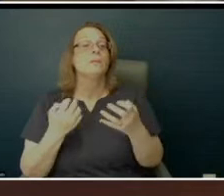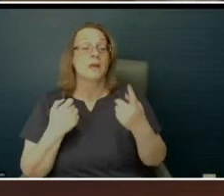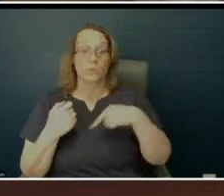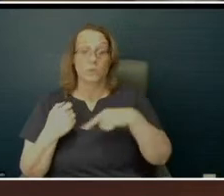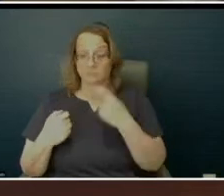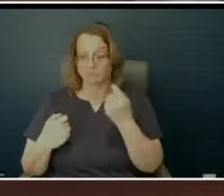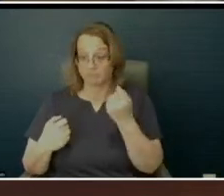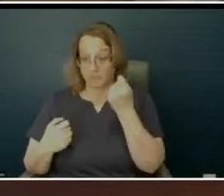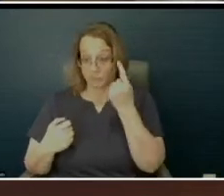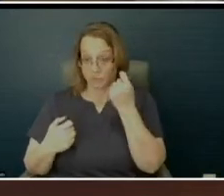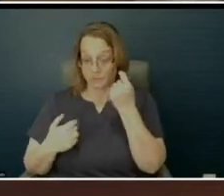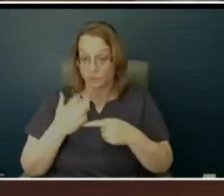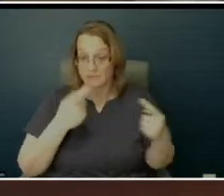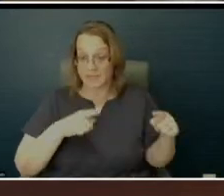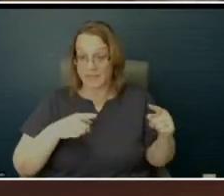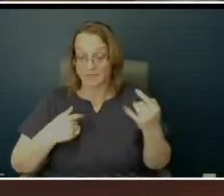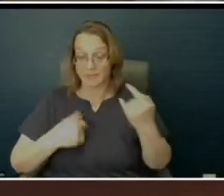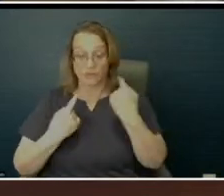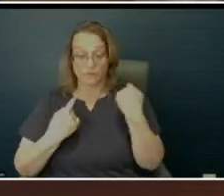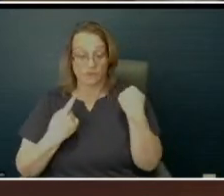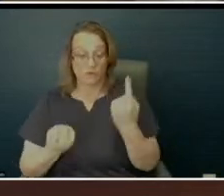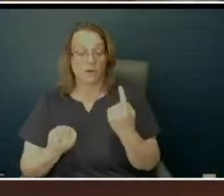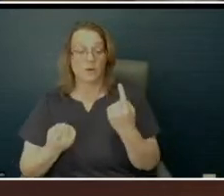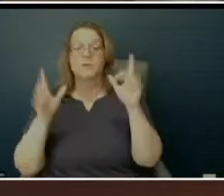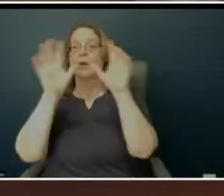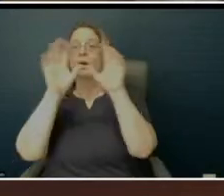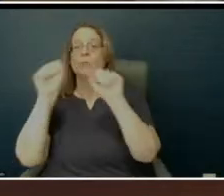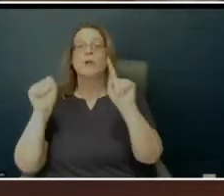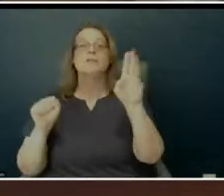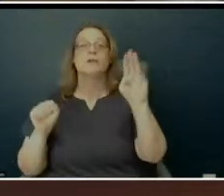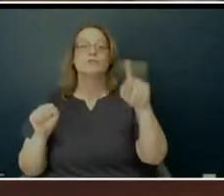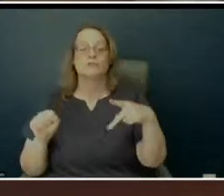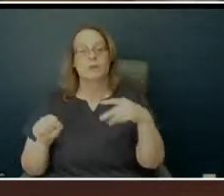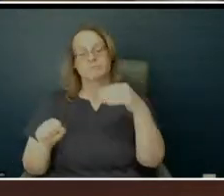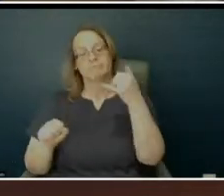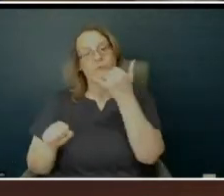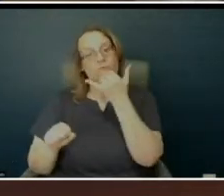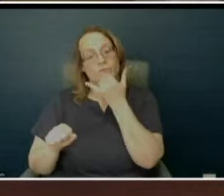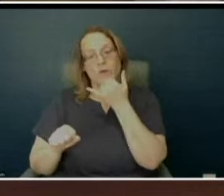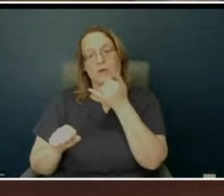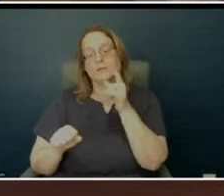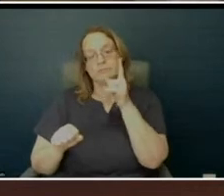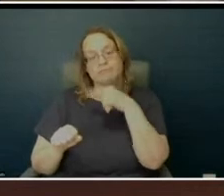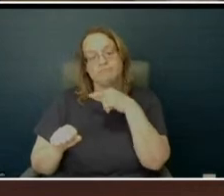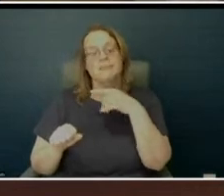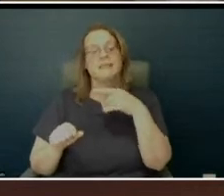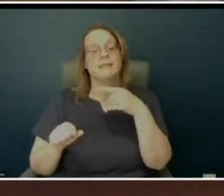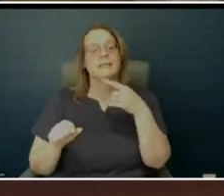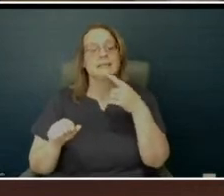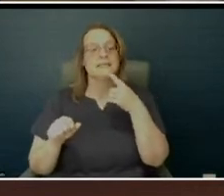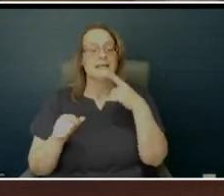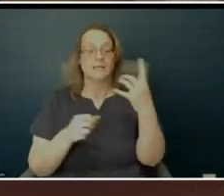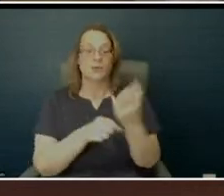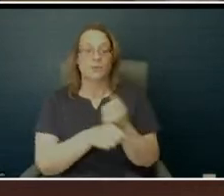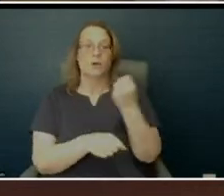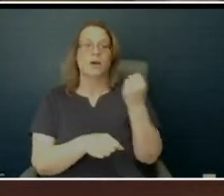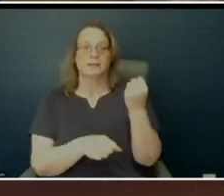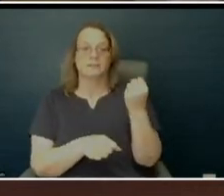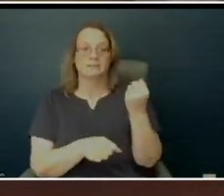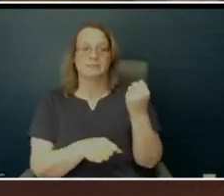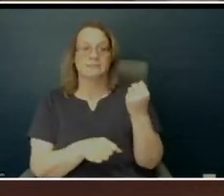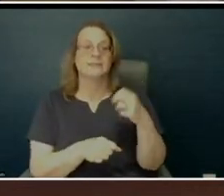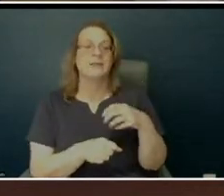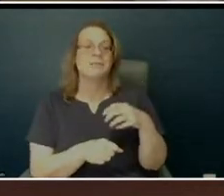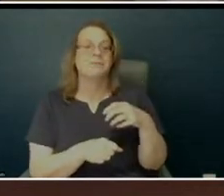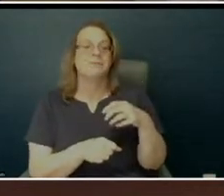seen how President Trump falsely declared victory on November 3rd, 2020, how he and his team launched a fraudulent